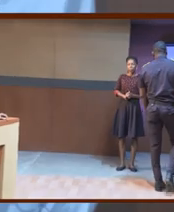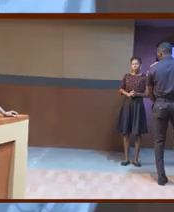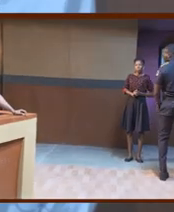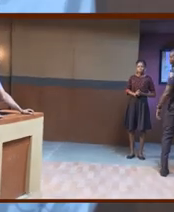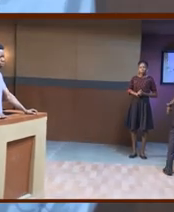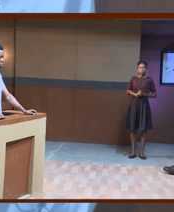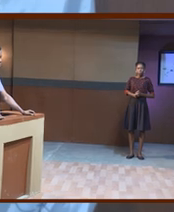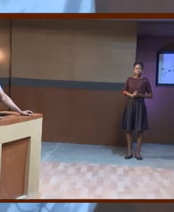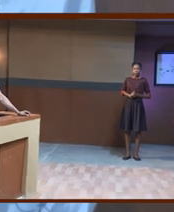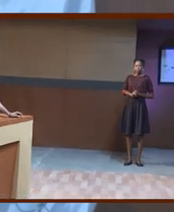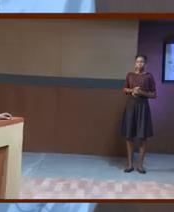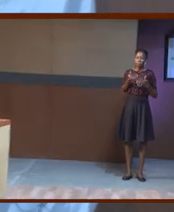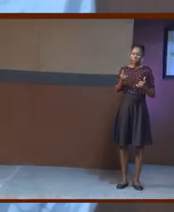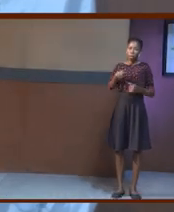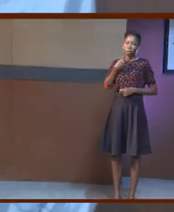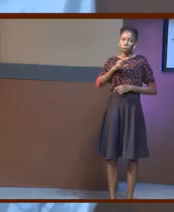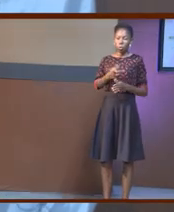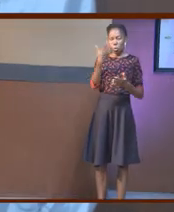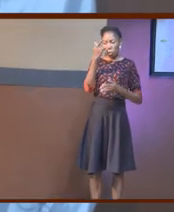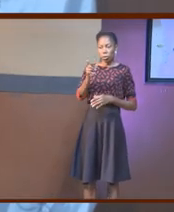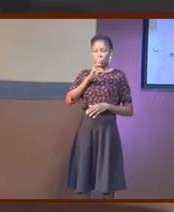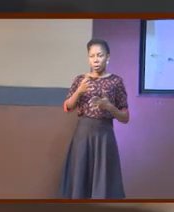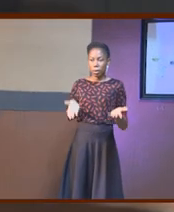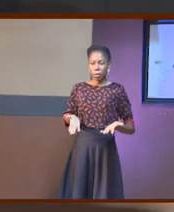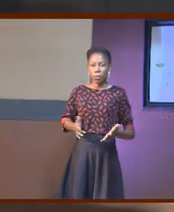So, now tell me why you are here.